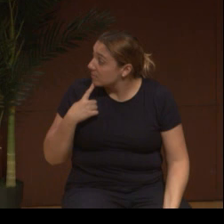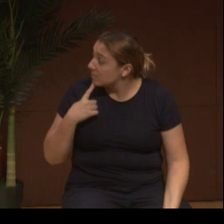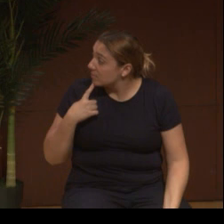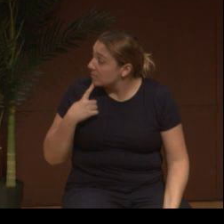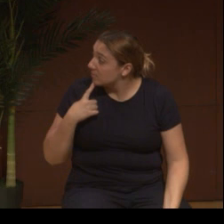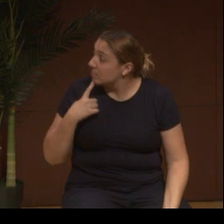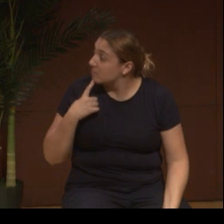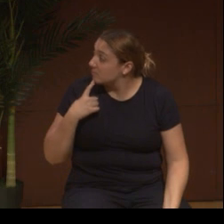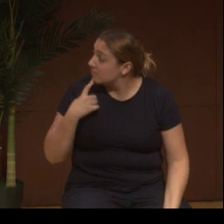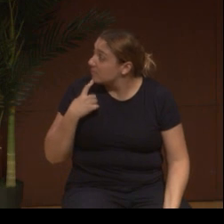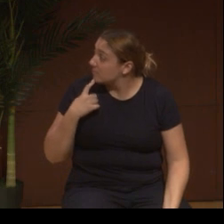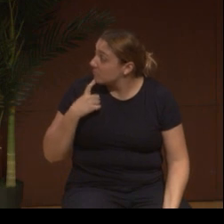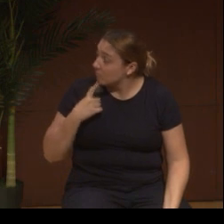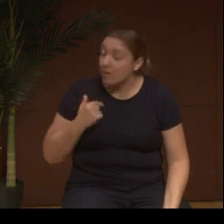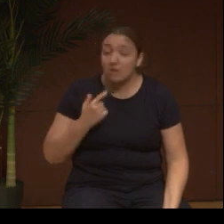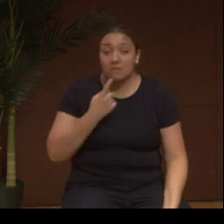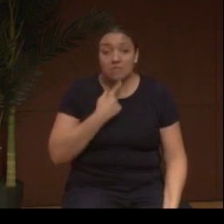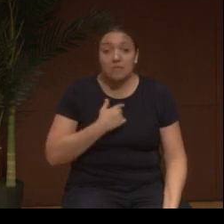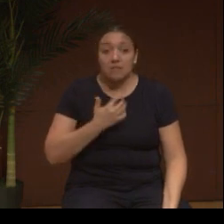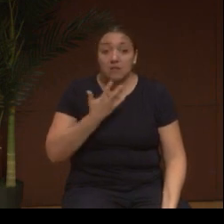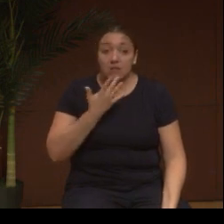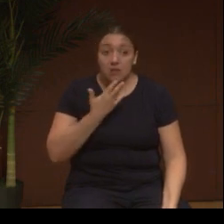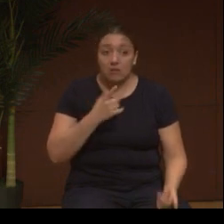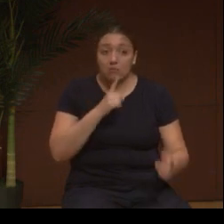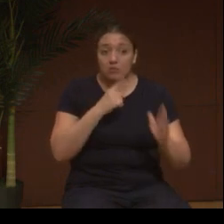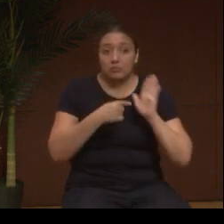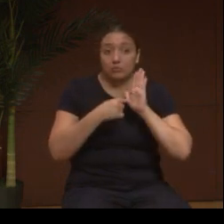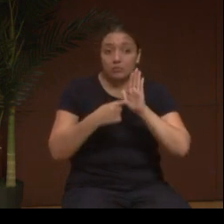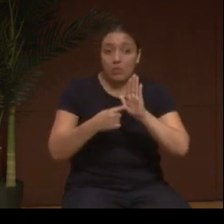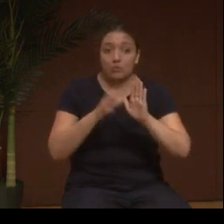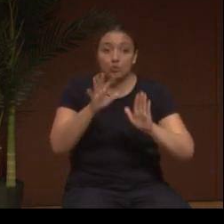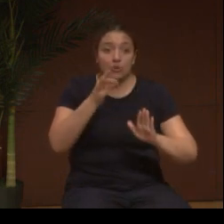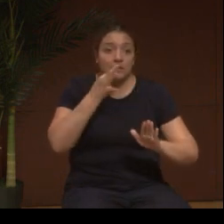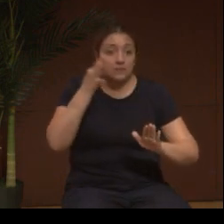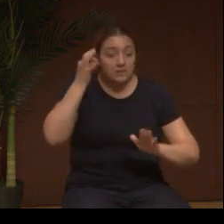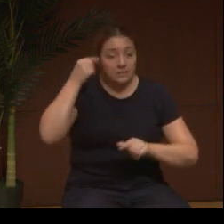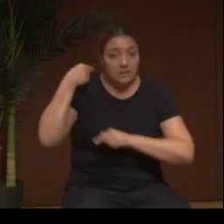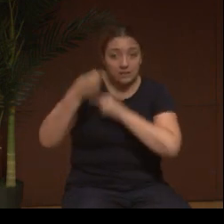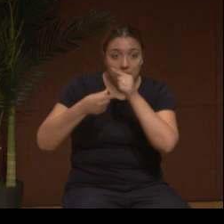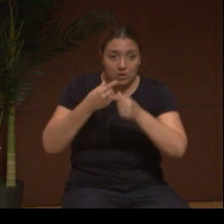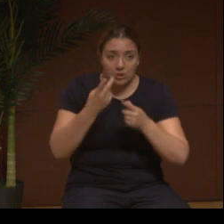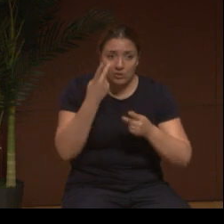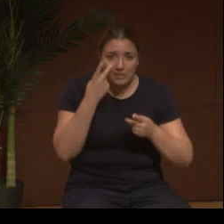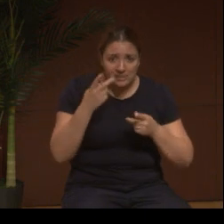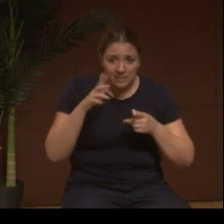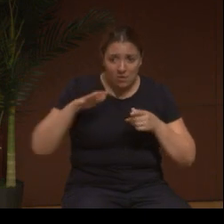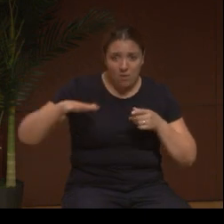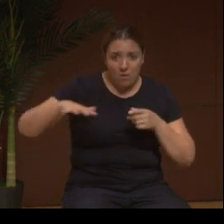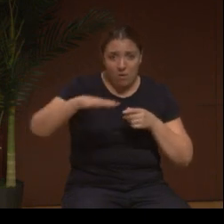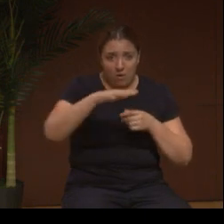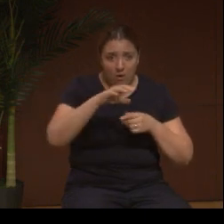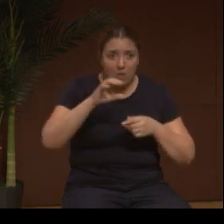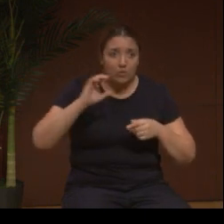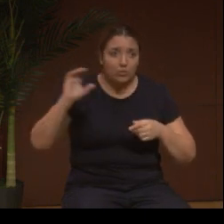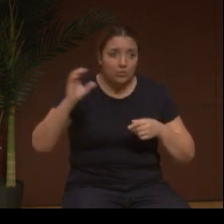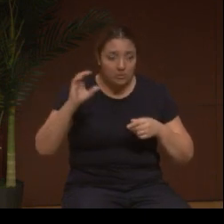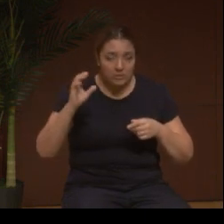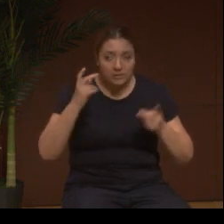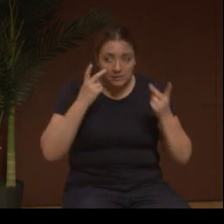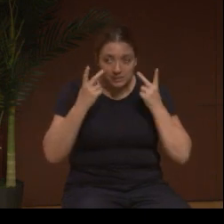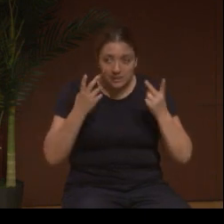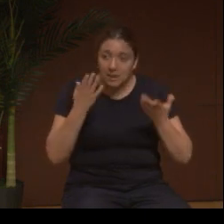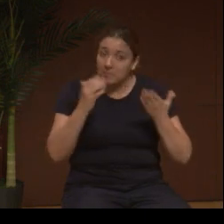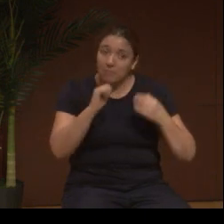bar represents indigenous ancestry. Okay? And what you're going to see is that across the Caribbean, it's there. It may not be in